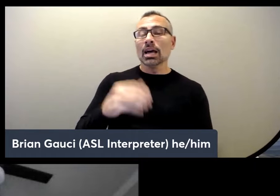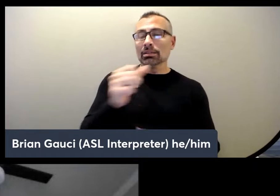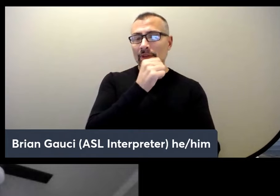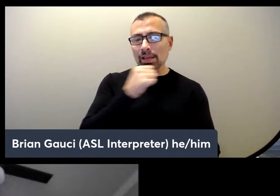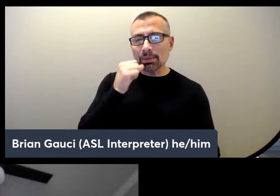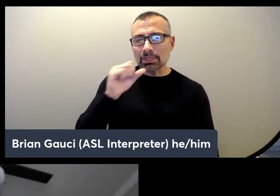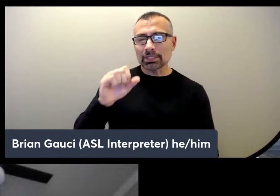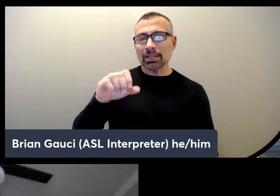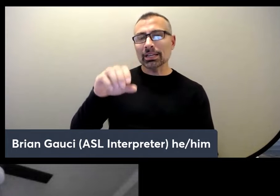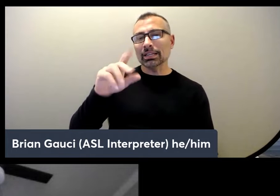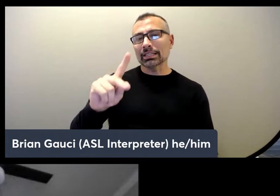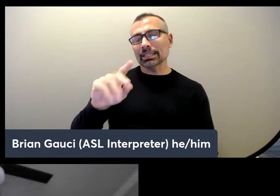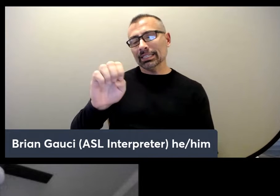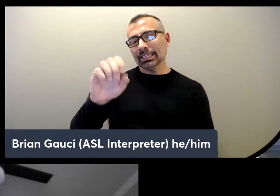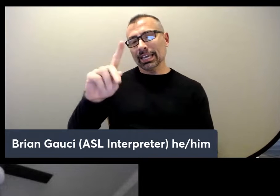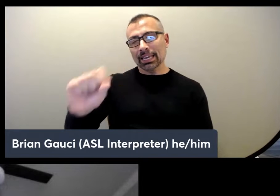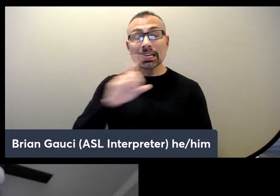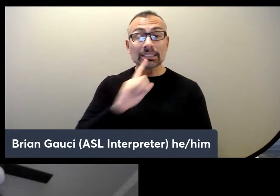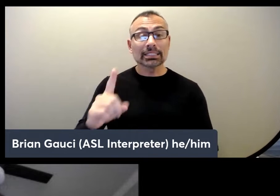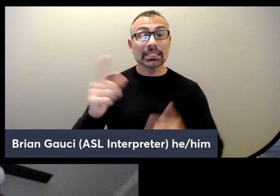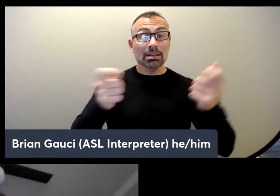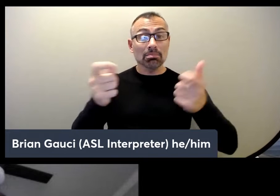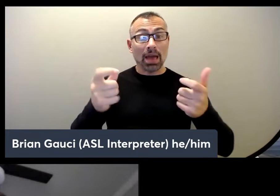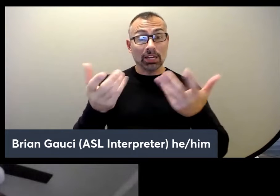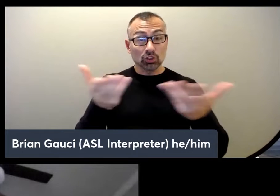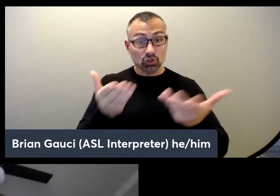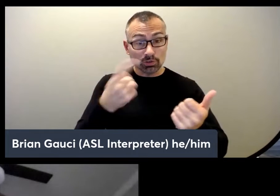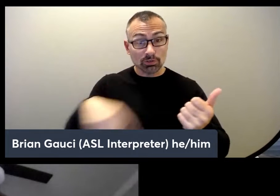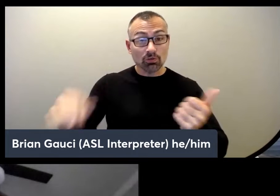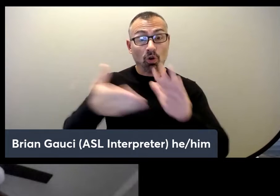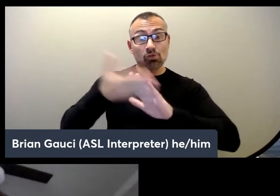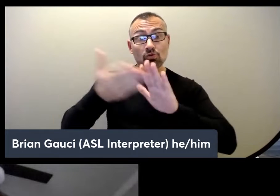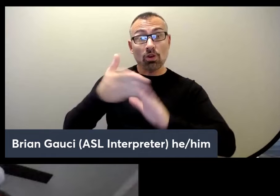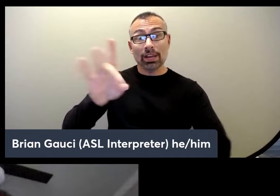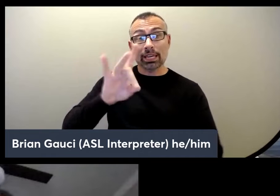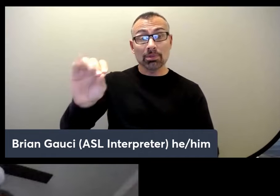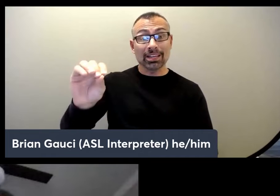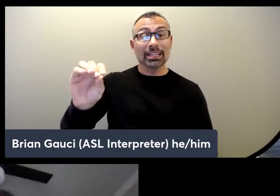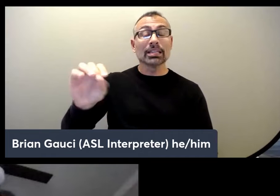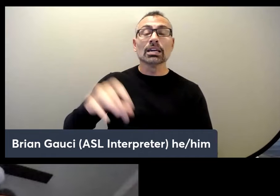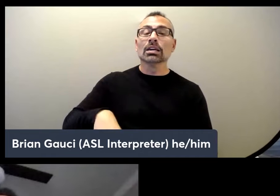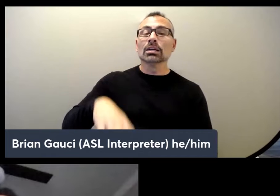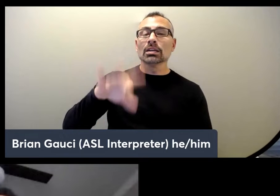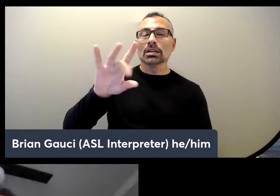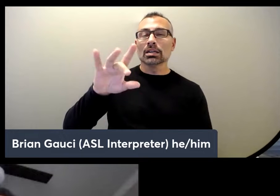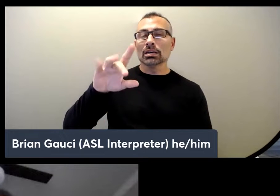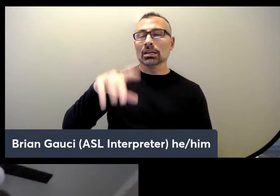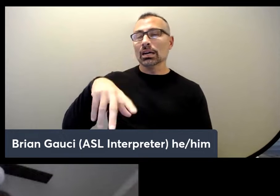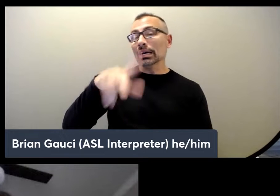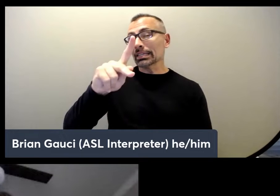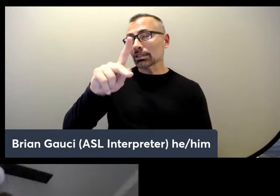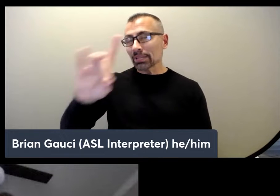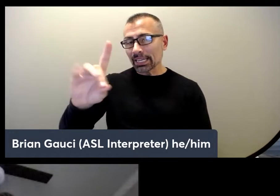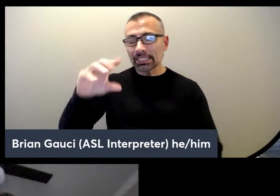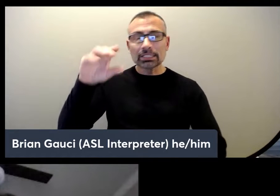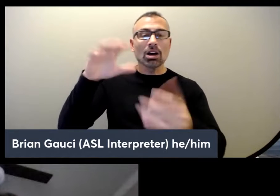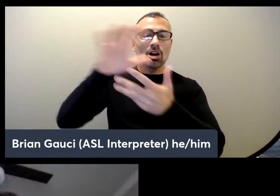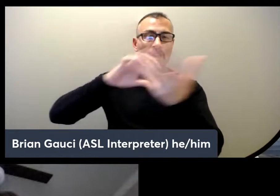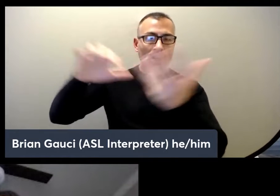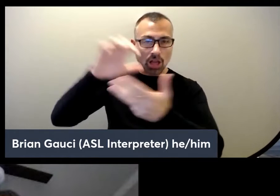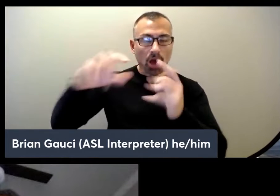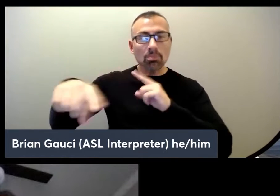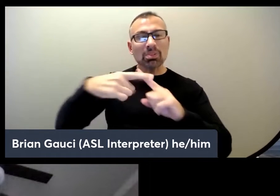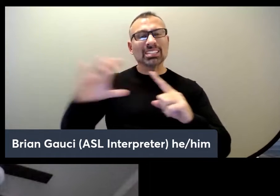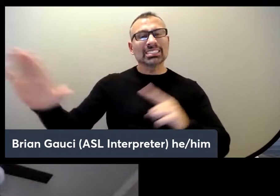run Kubernetes in the AWS cloud and also on premises in their data centers on Outposts. And really the